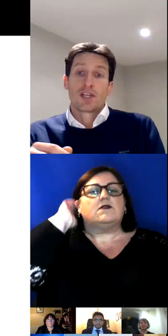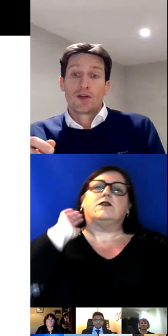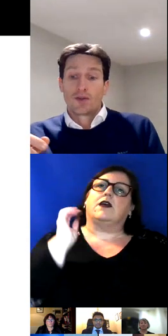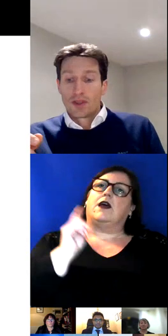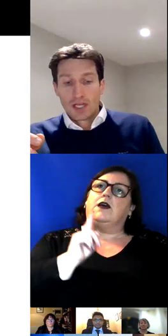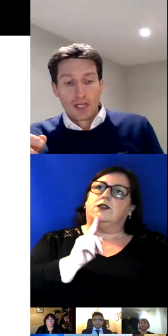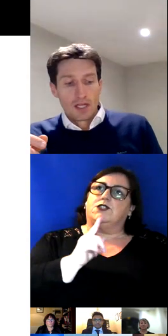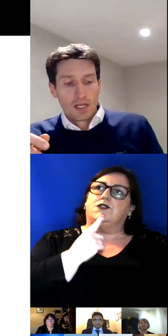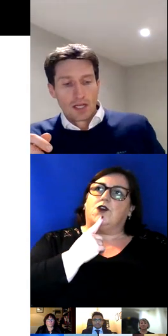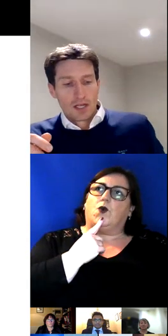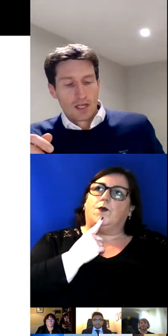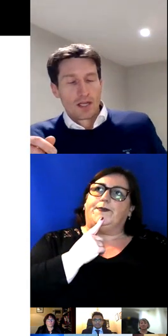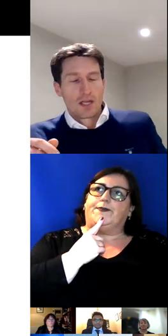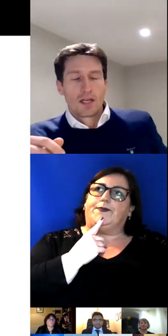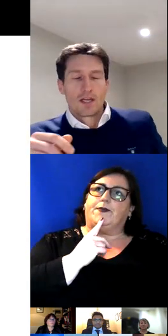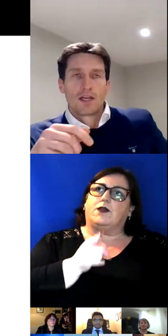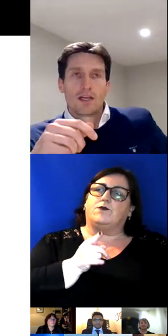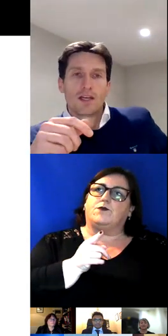So the